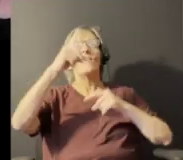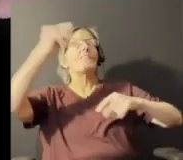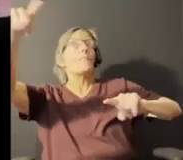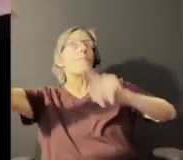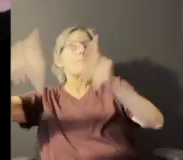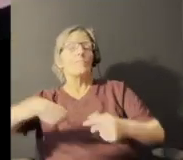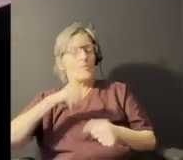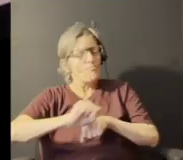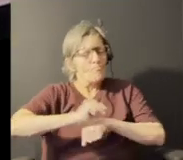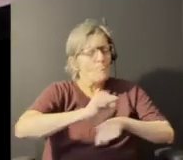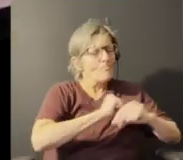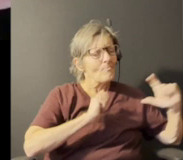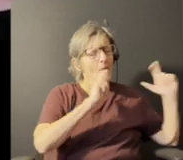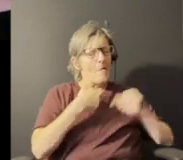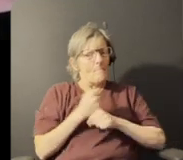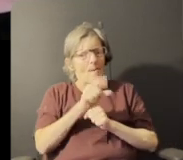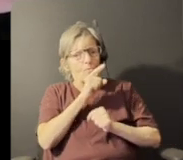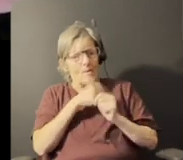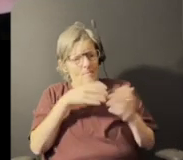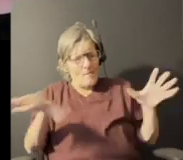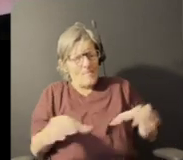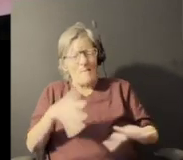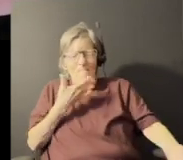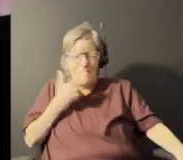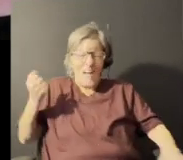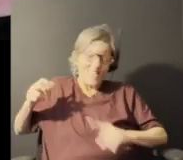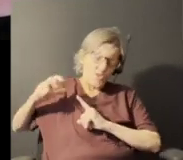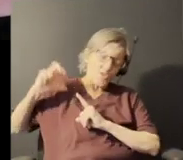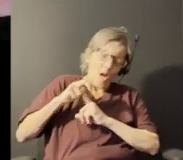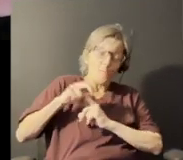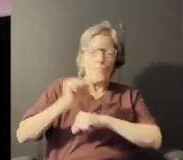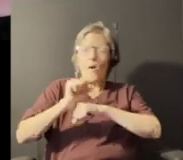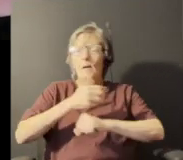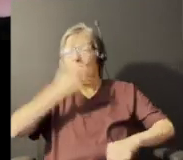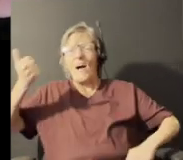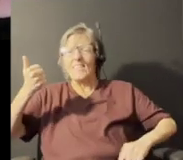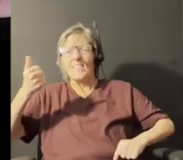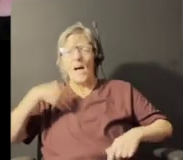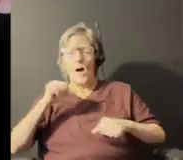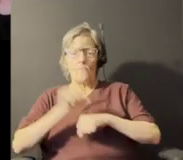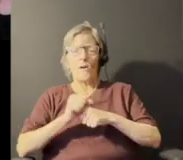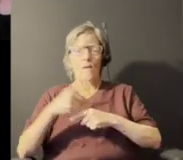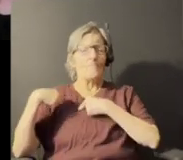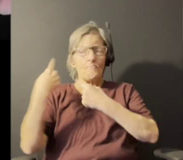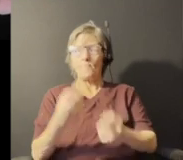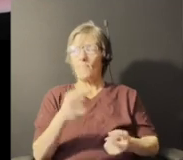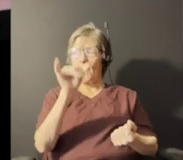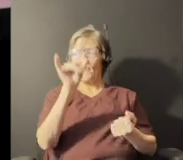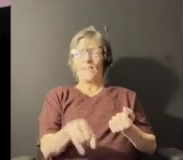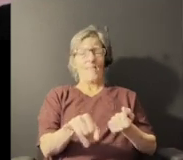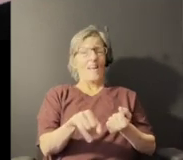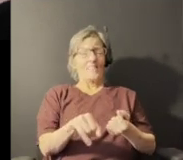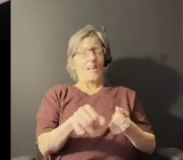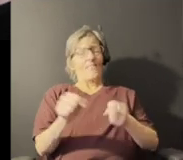or for someone else, I want to make sure that I'm doing the very best work possible. So